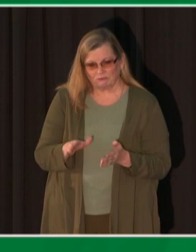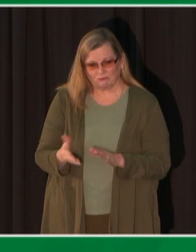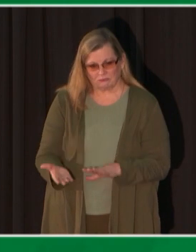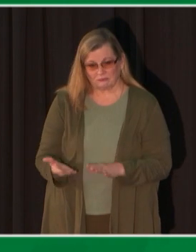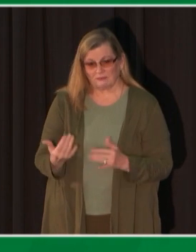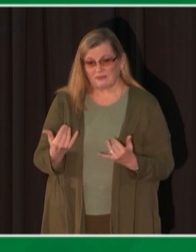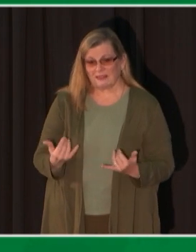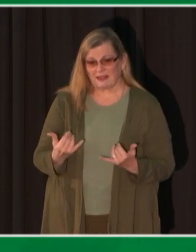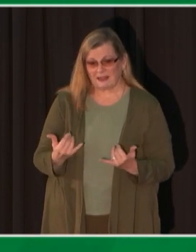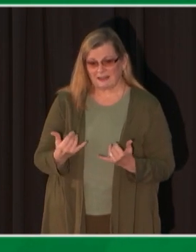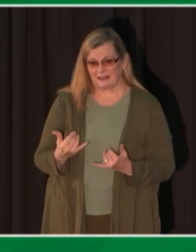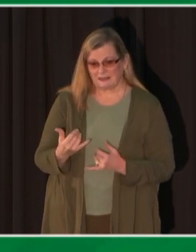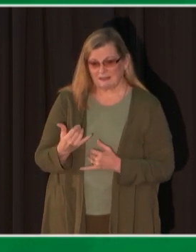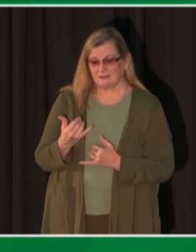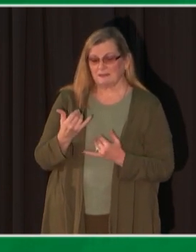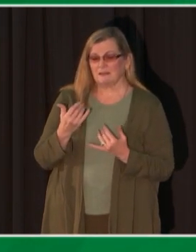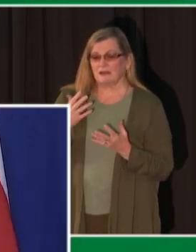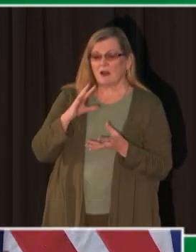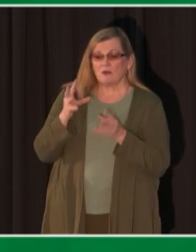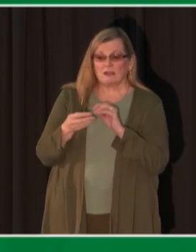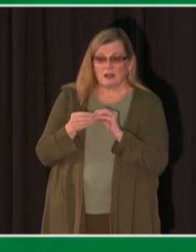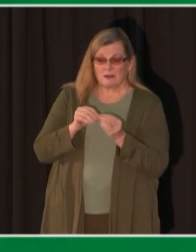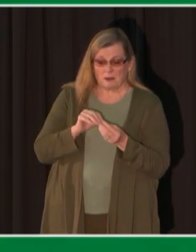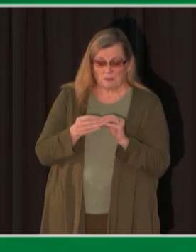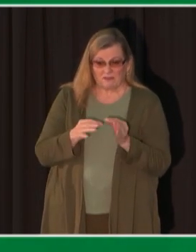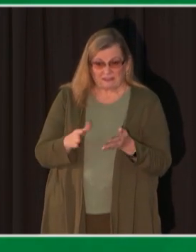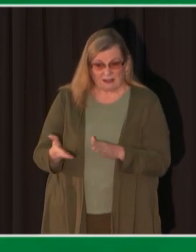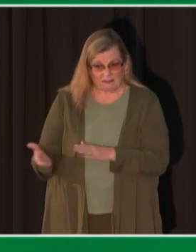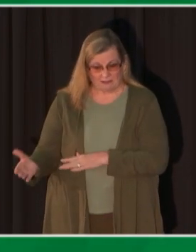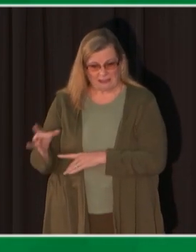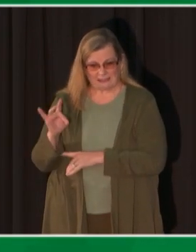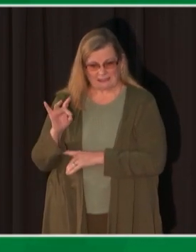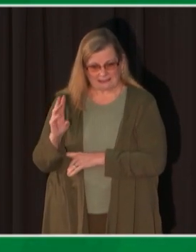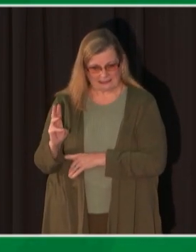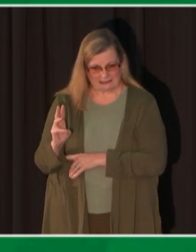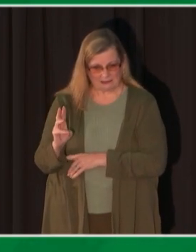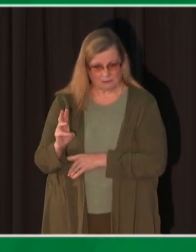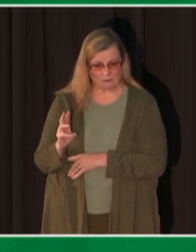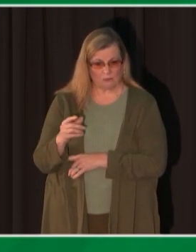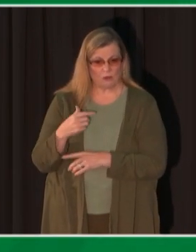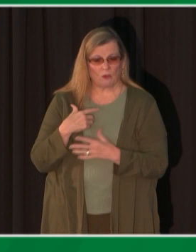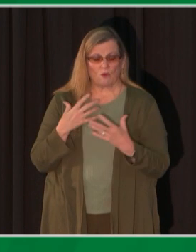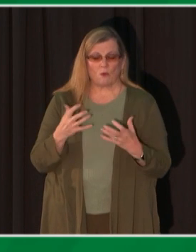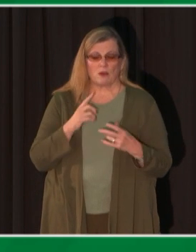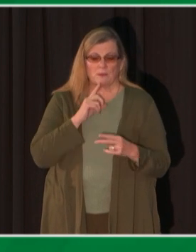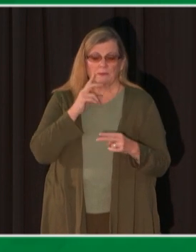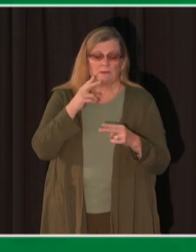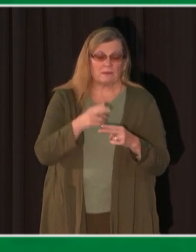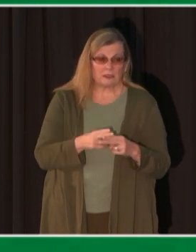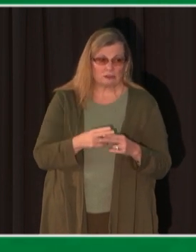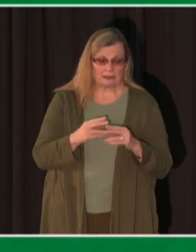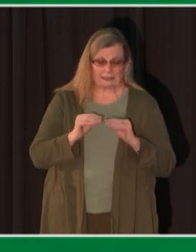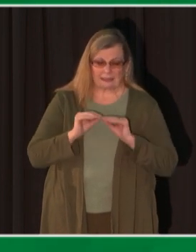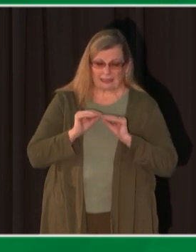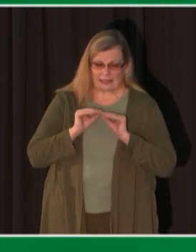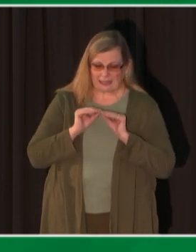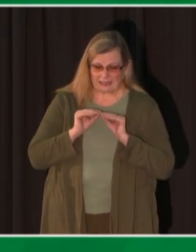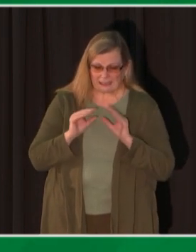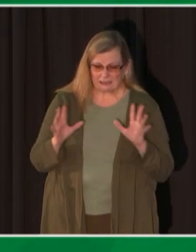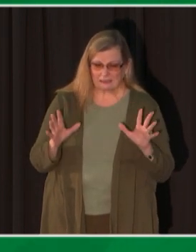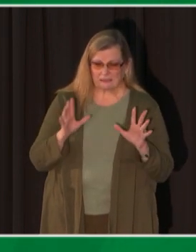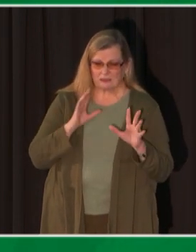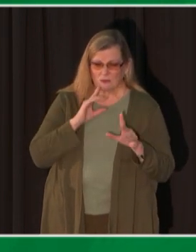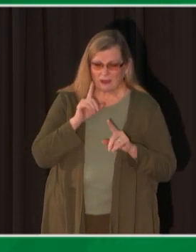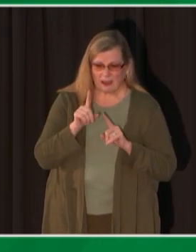to 86. And so our message is clear. We continue to ask all residents to stay